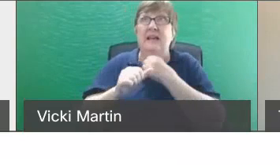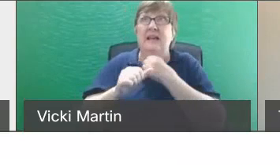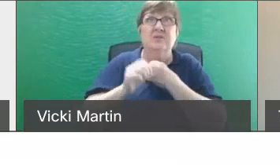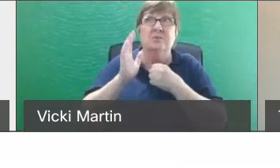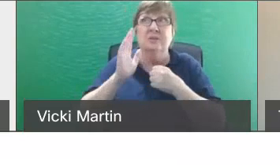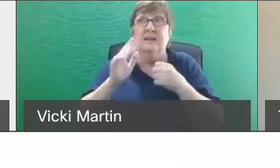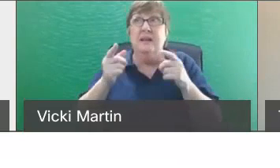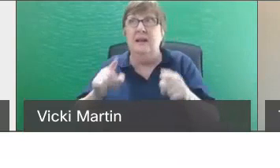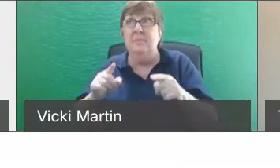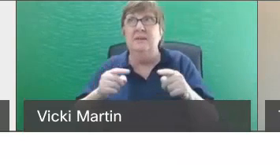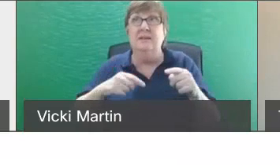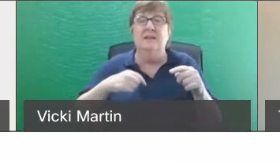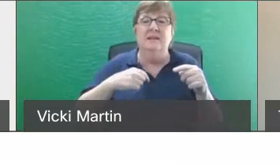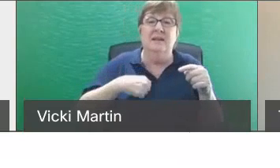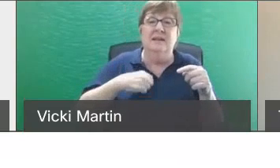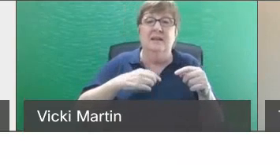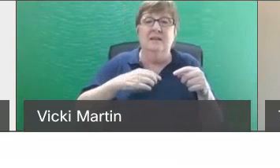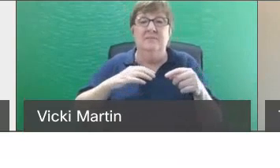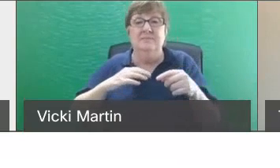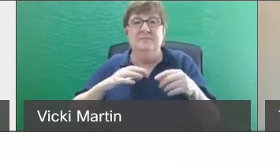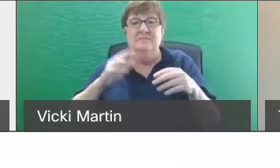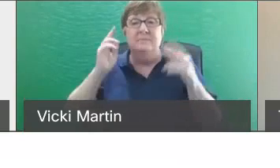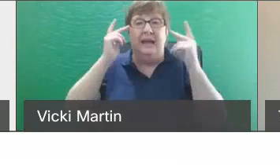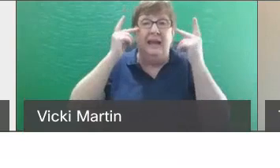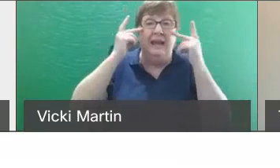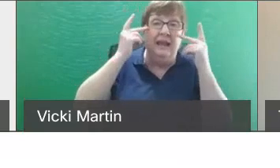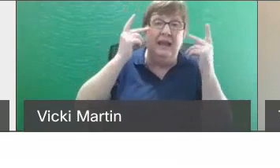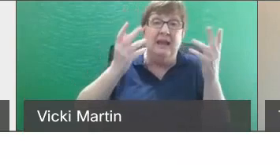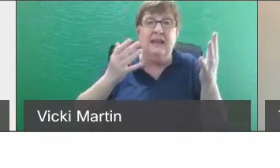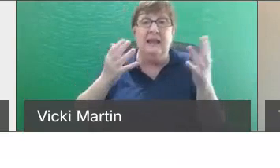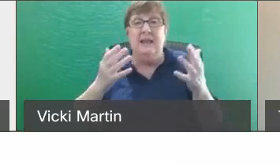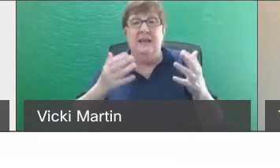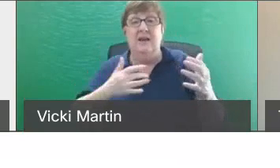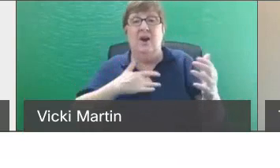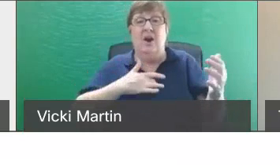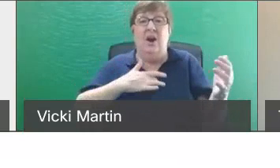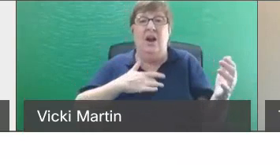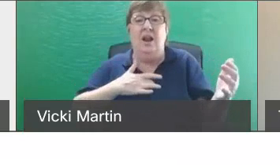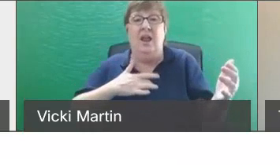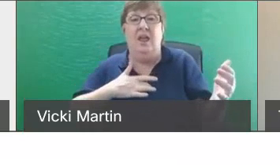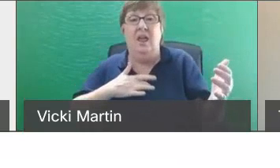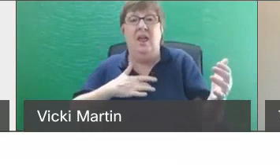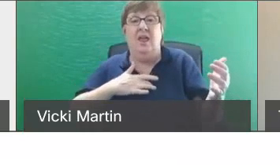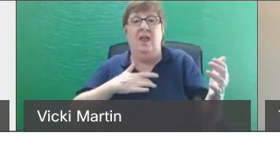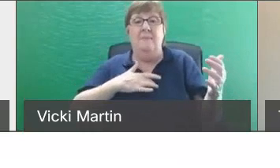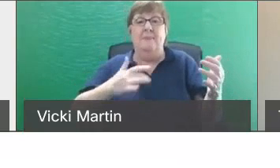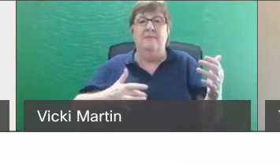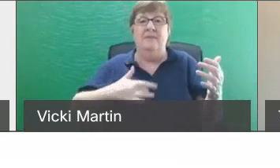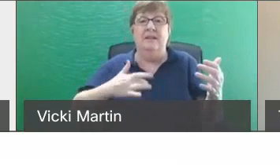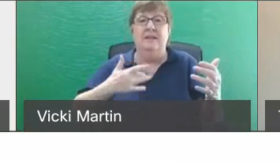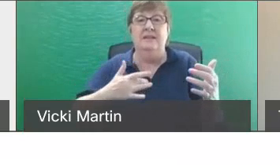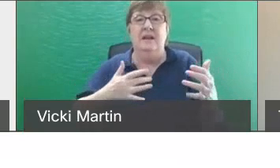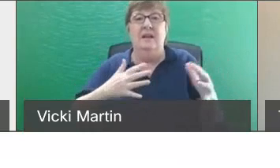heart rate, breathing rapidly, sweating and trembling, feeling weak or tired,